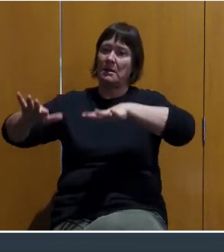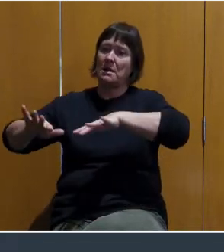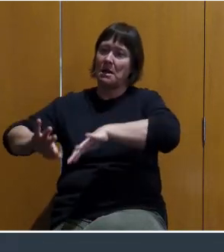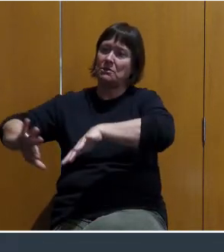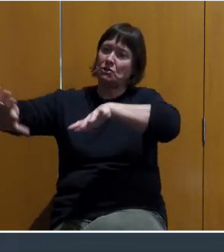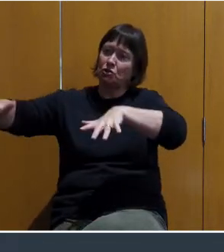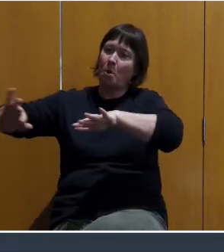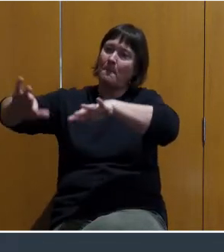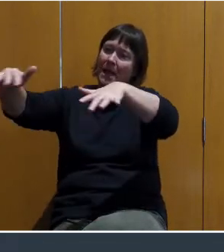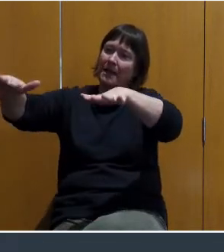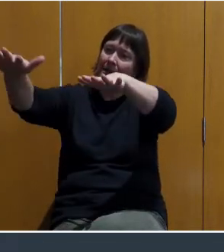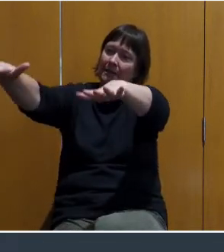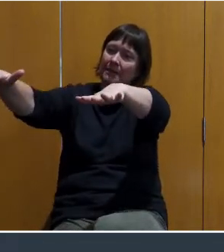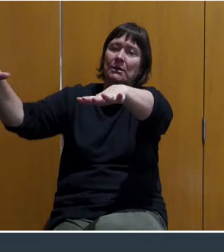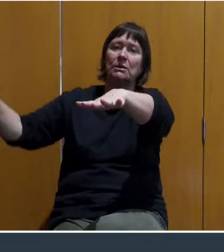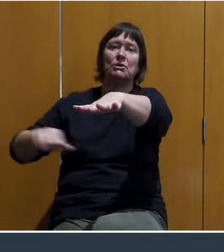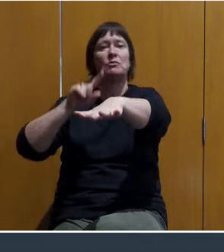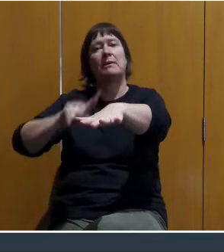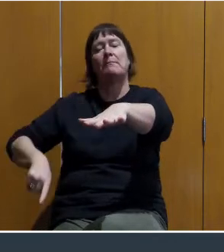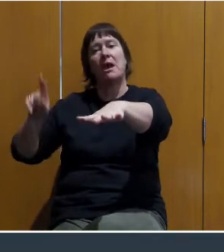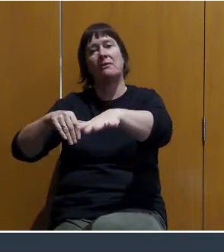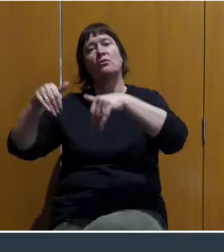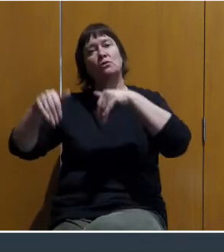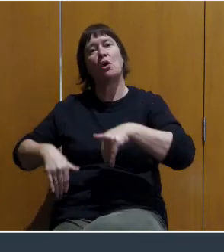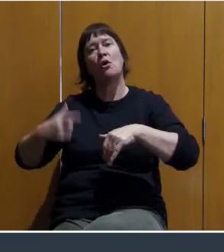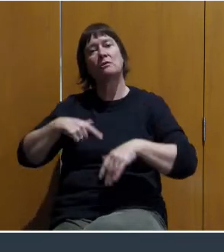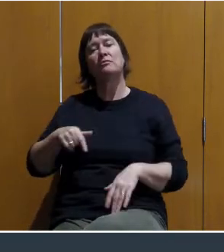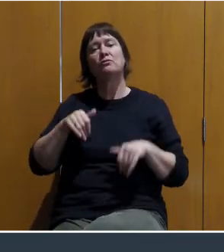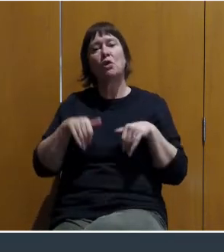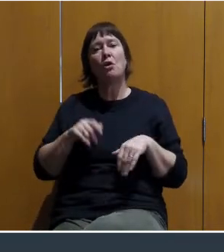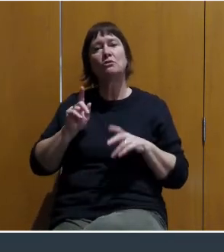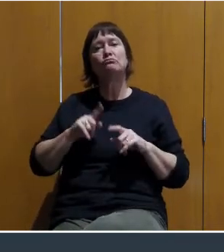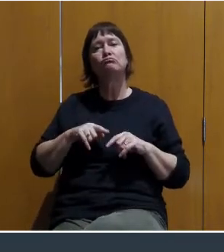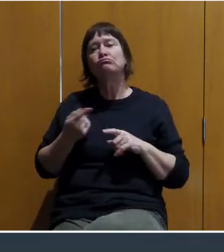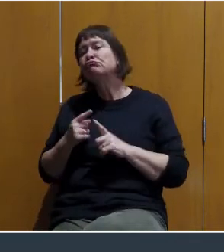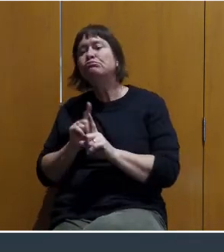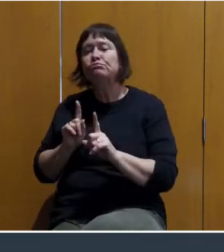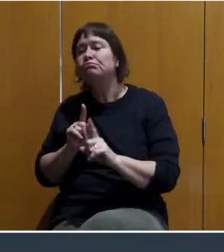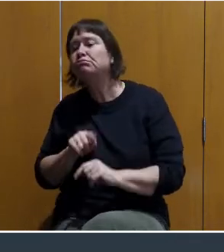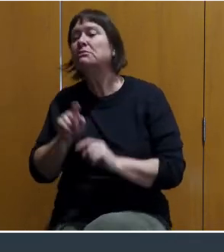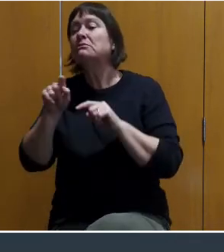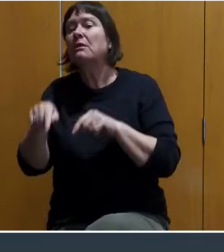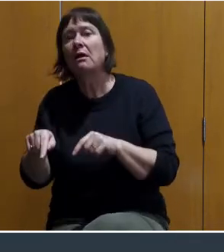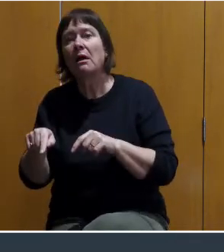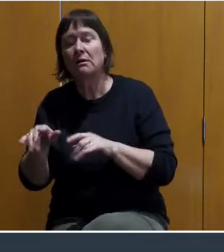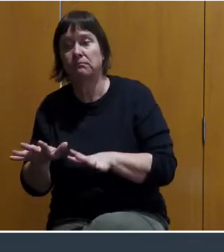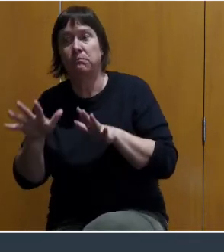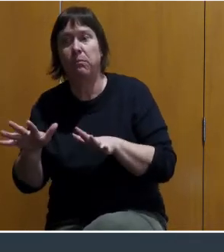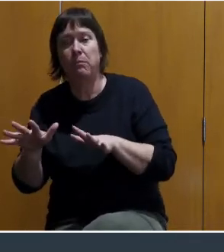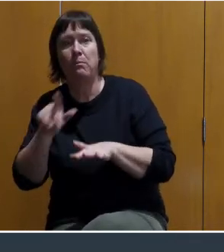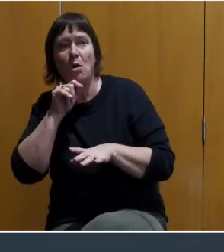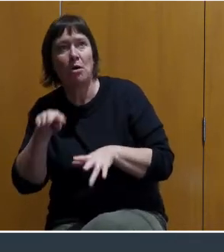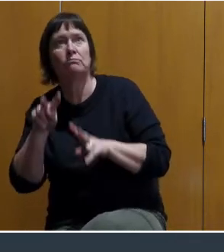So this estuary is one of the most important wildlife habitats on the North Island southeast coast and is listed